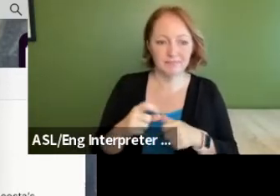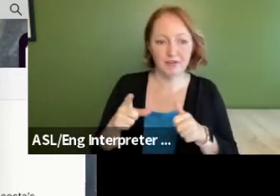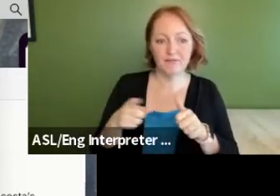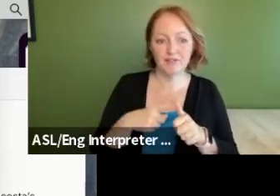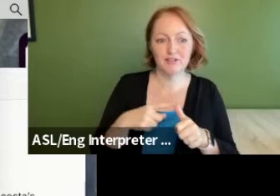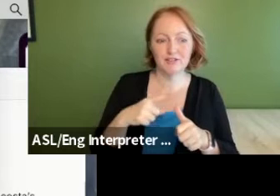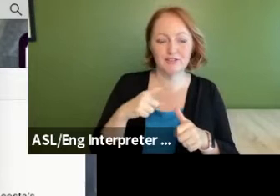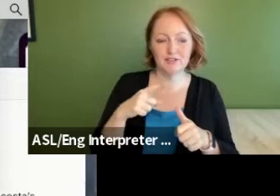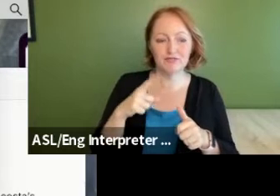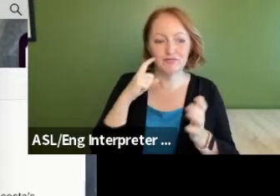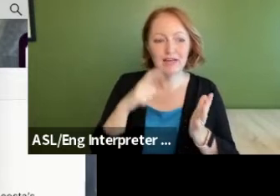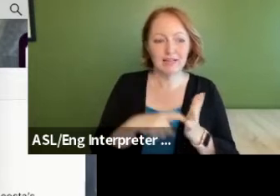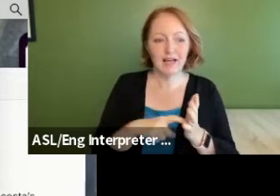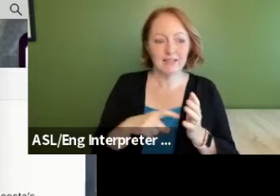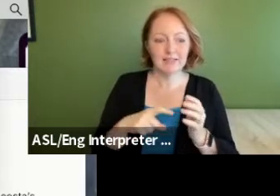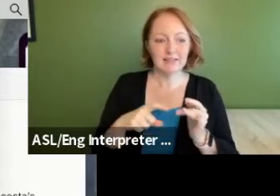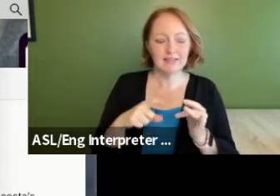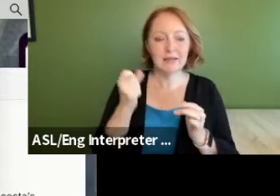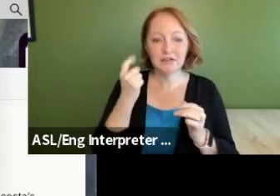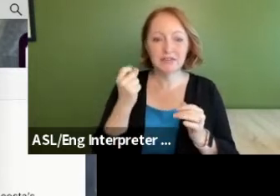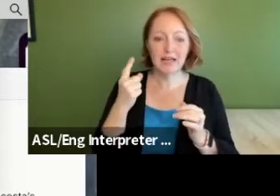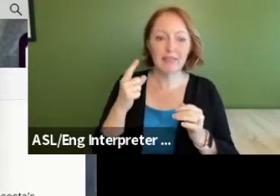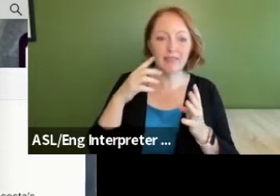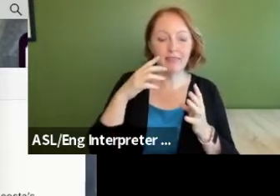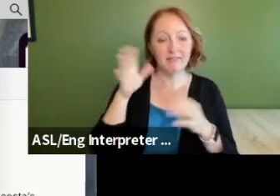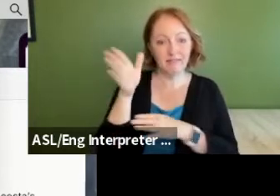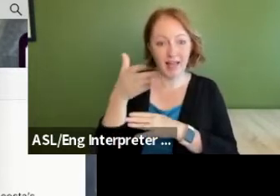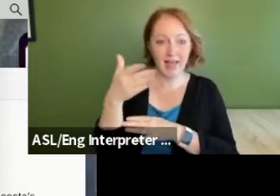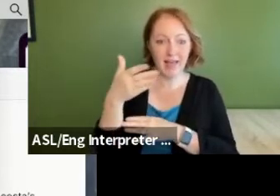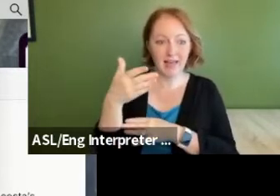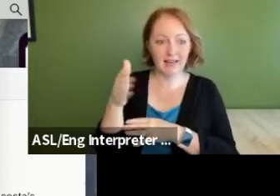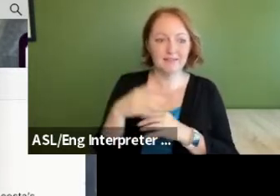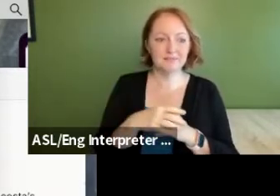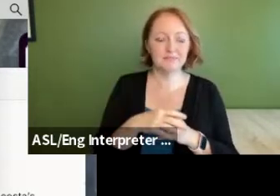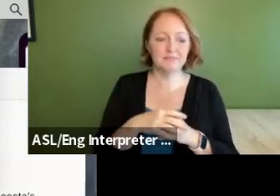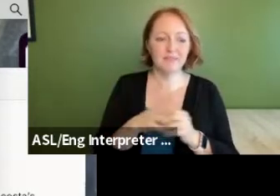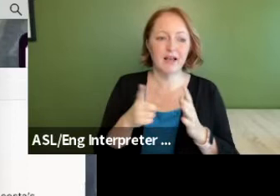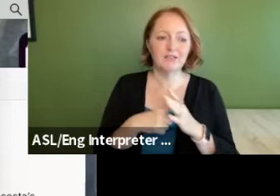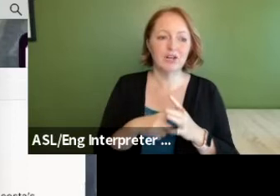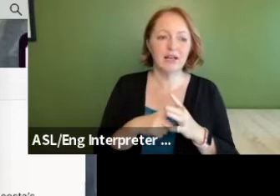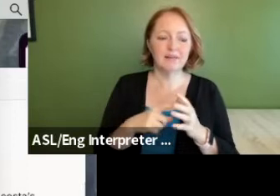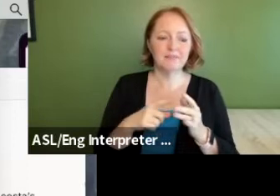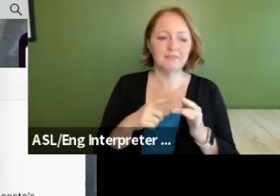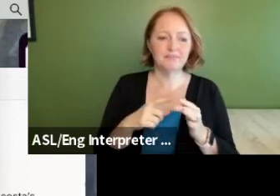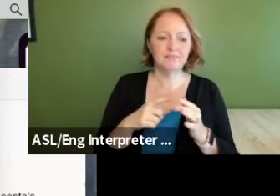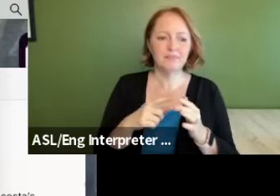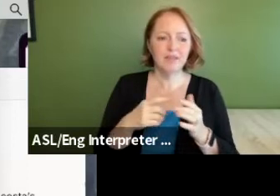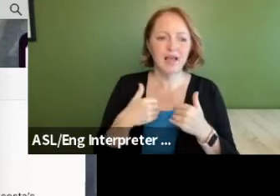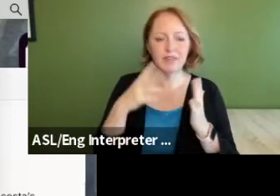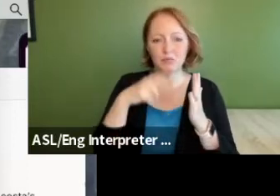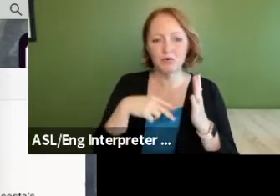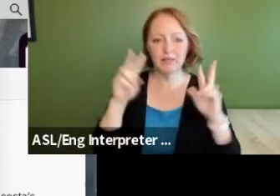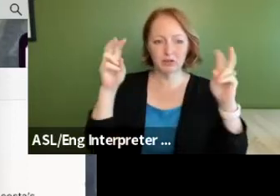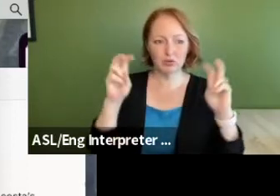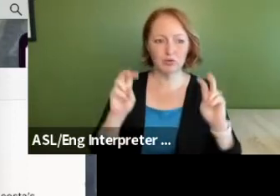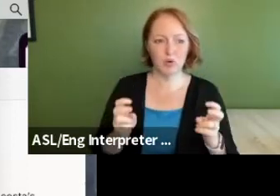off by first recognizing and understanding the flag. So I started off just having them read these two